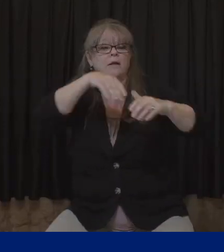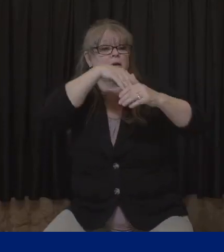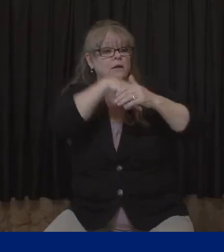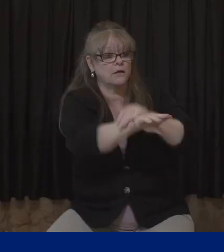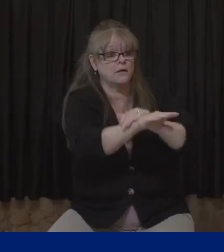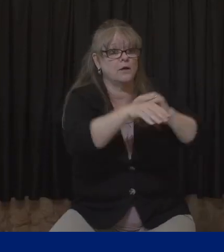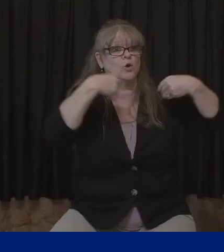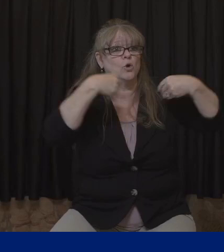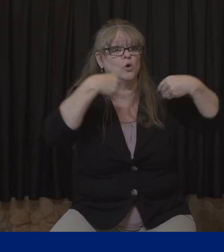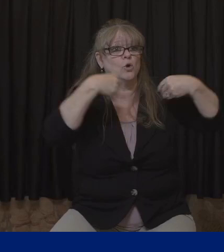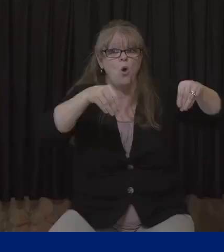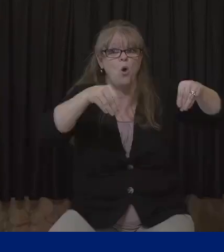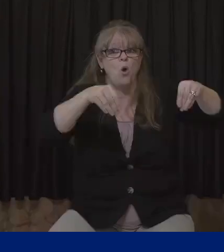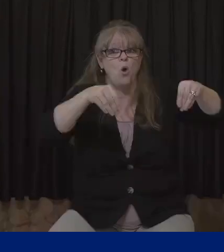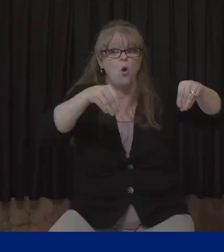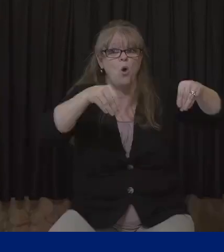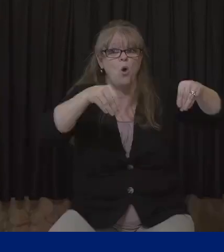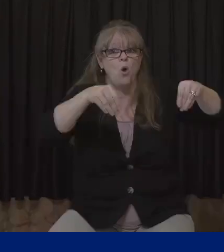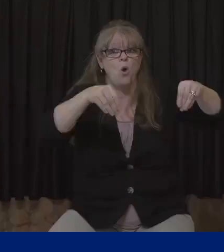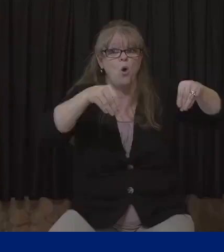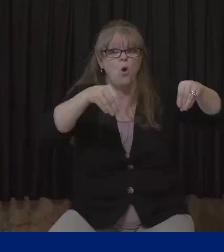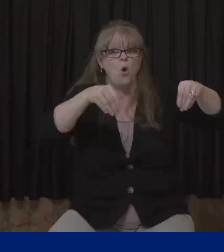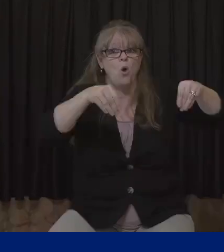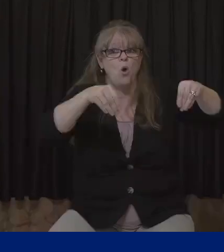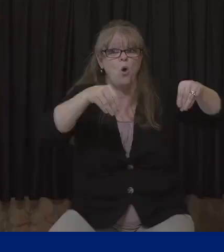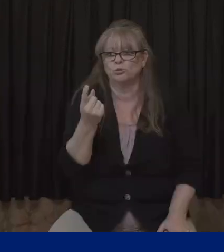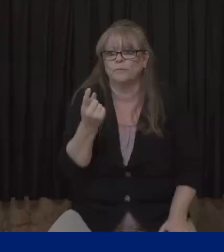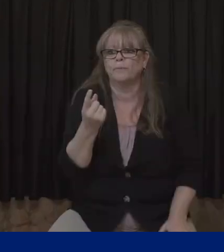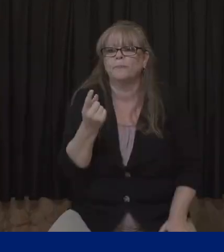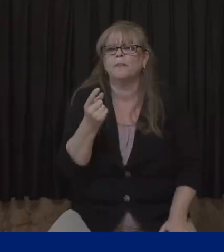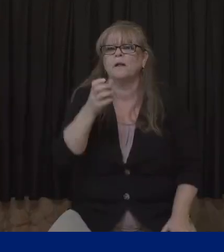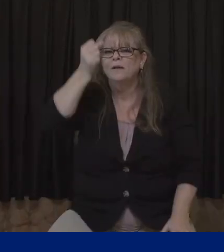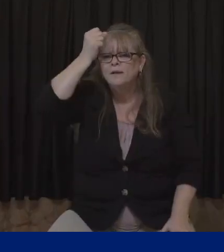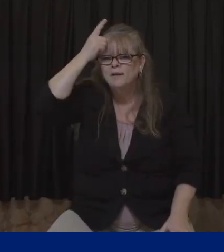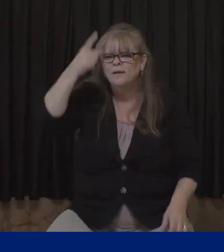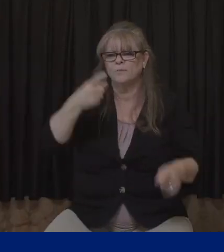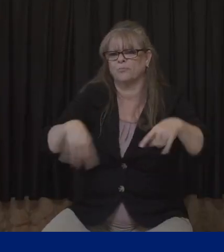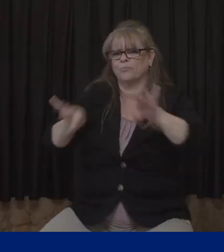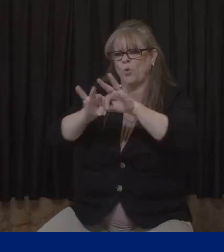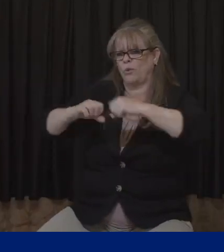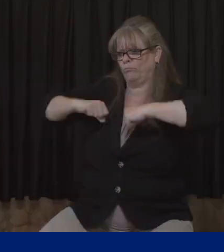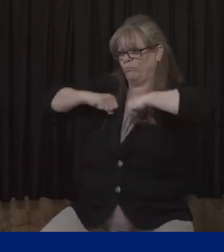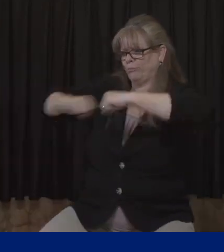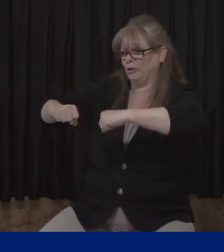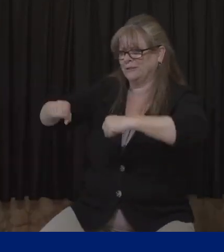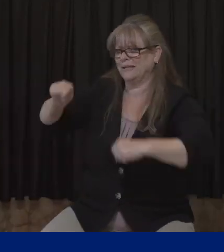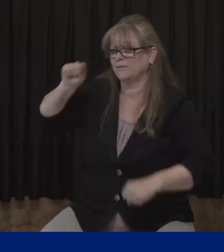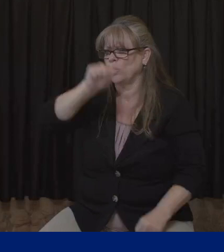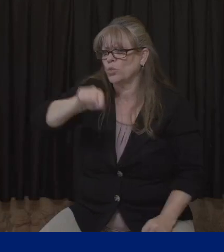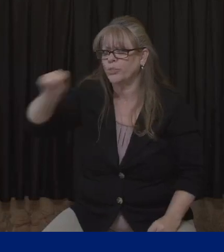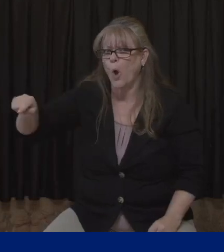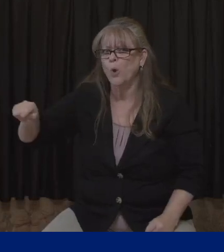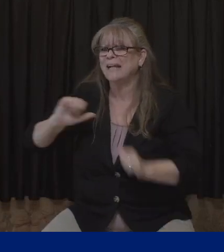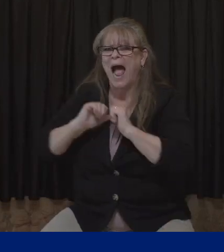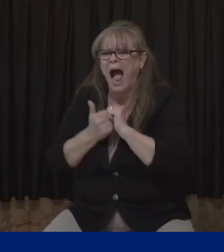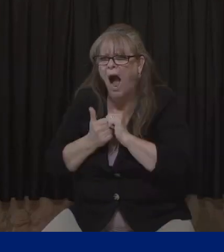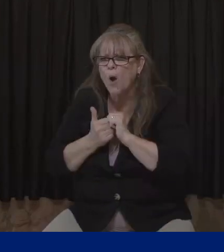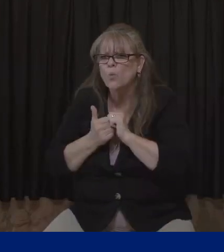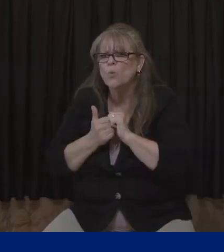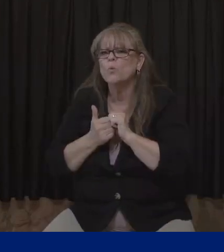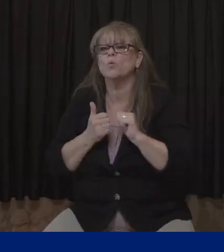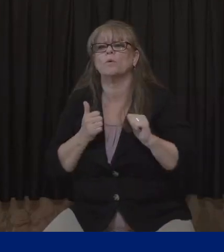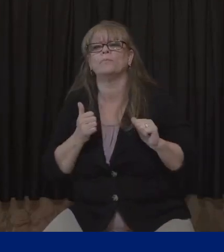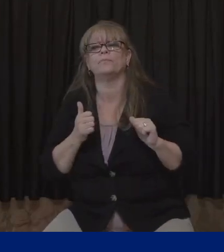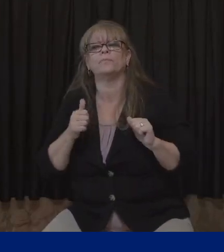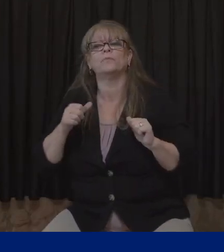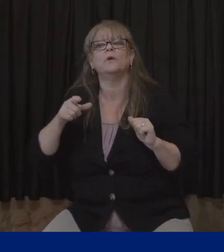the workplace. First, they've initiated curbside delivery and pickup, minimizes touch without letting patrons in the store. That's still a great way to buy